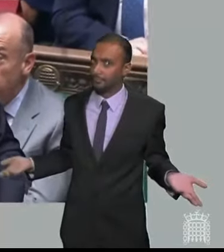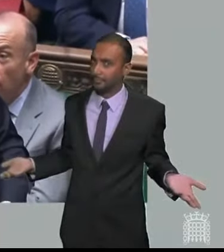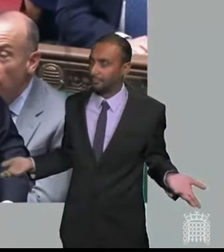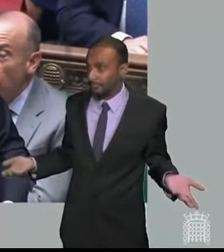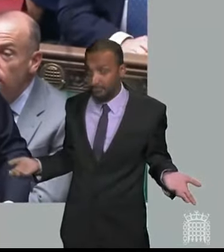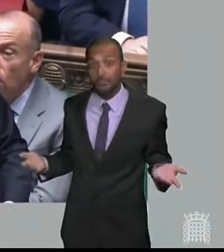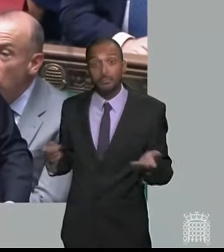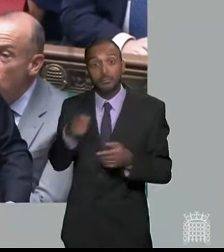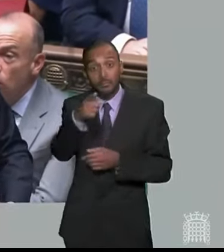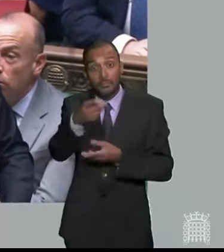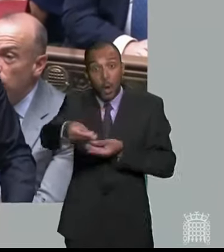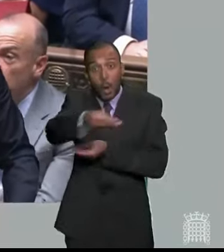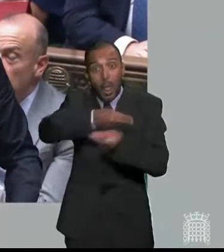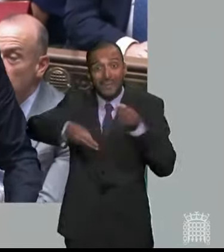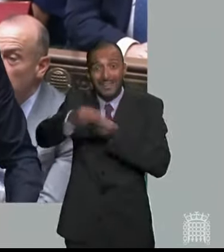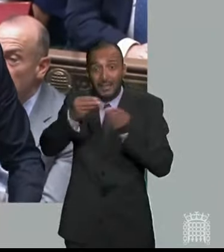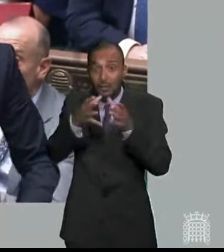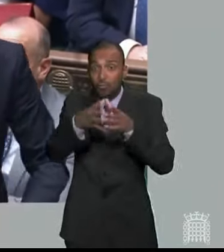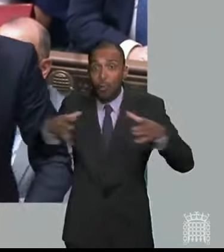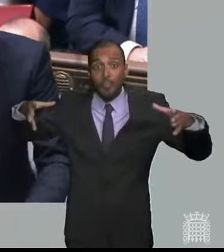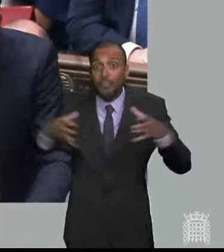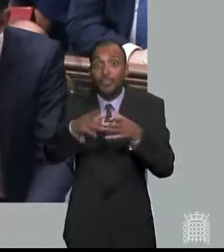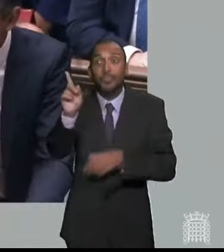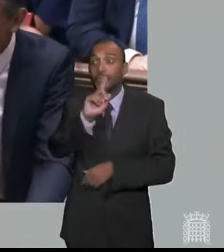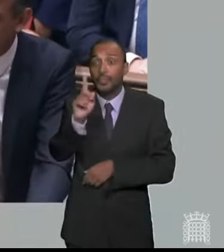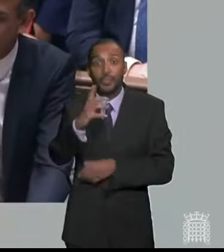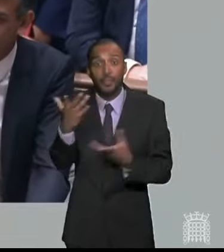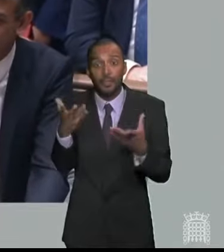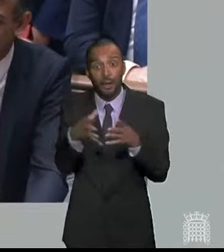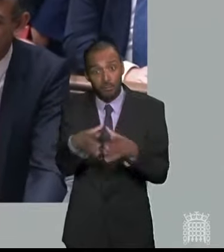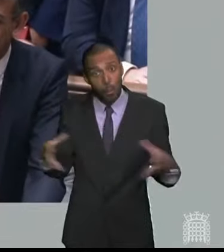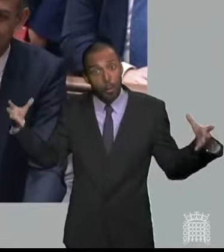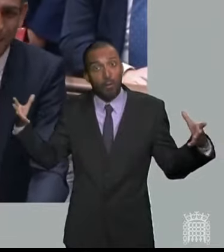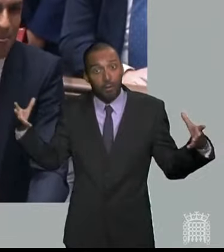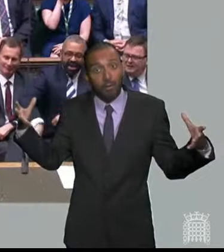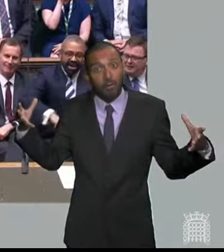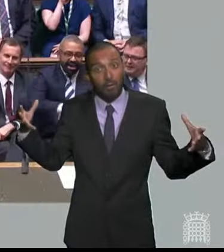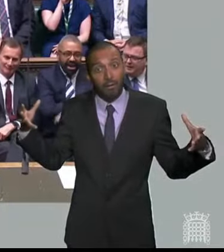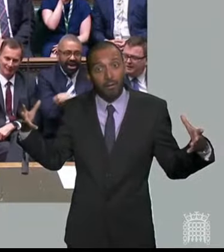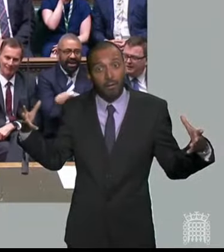economic growth, what's happened? It's gone up, Mr. Speaker.